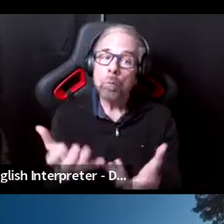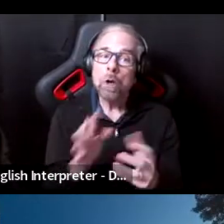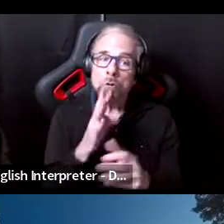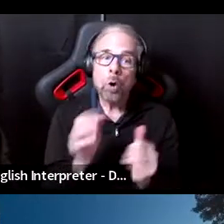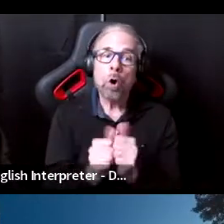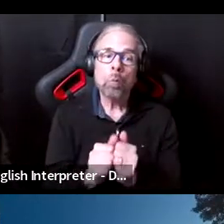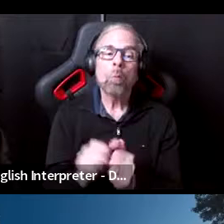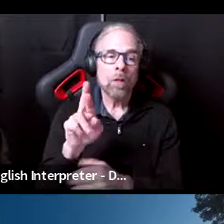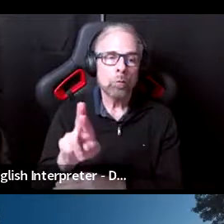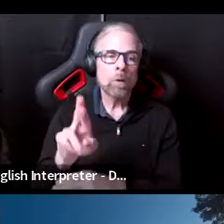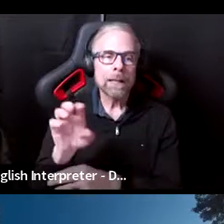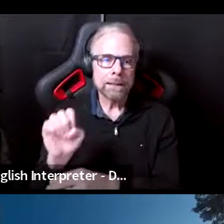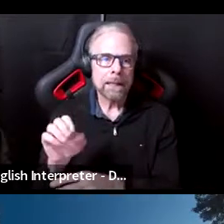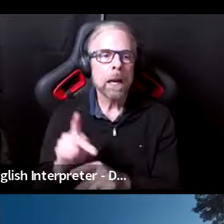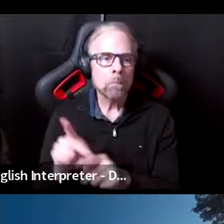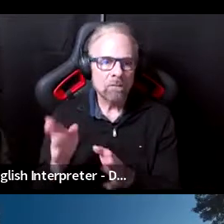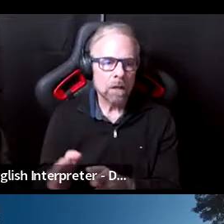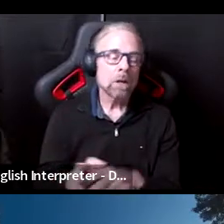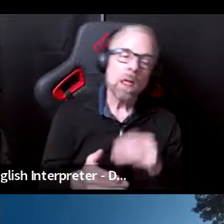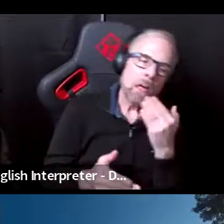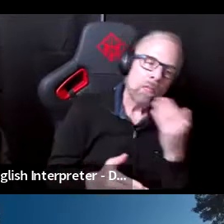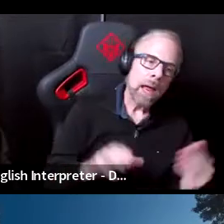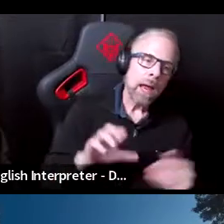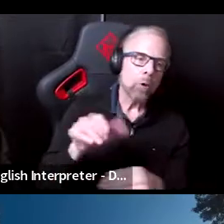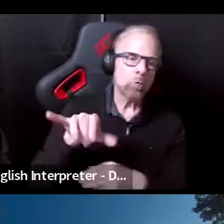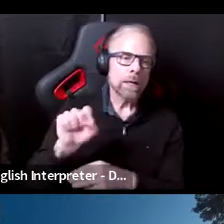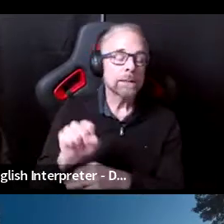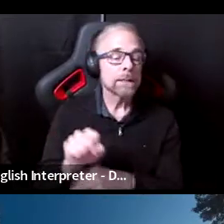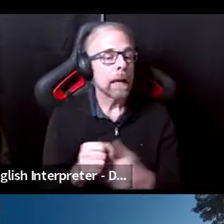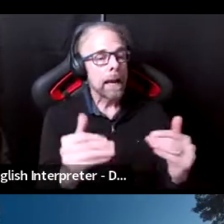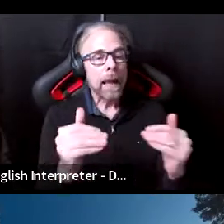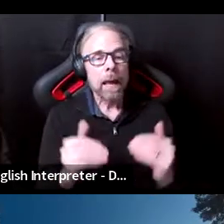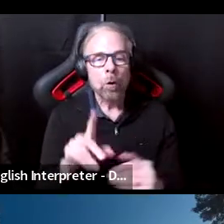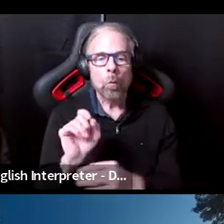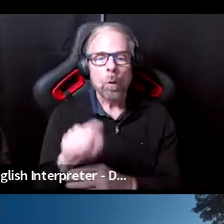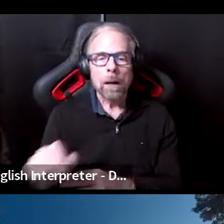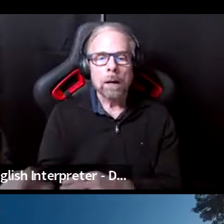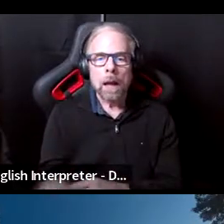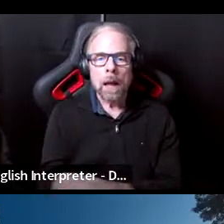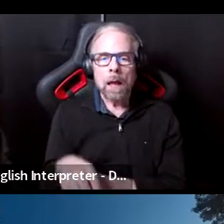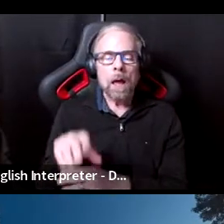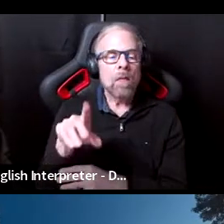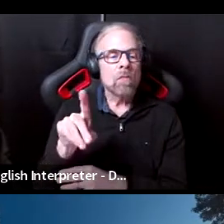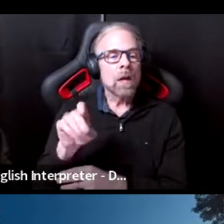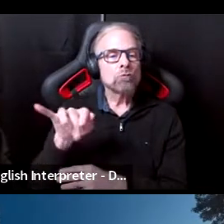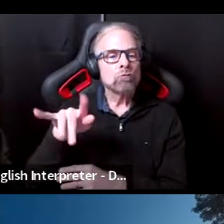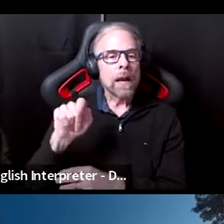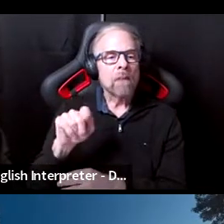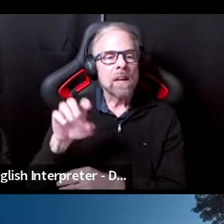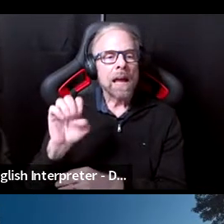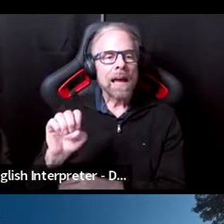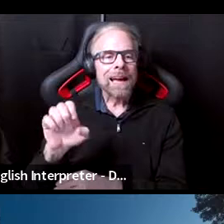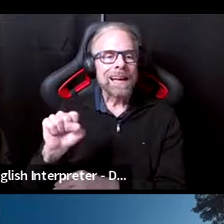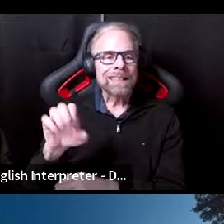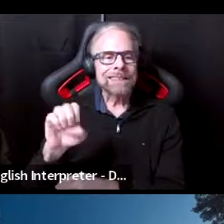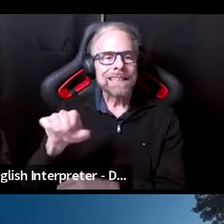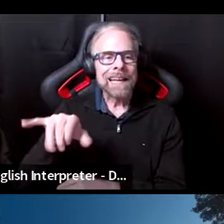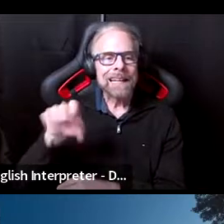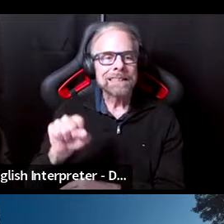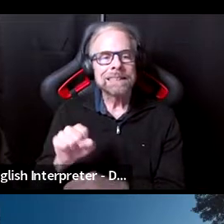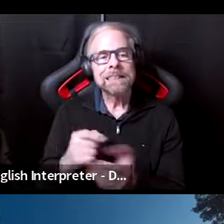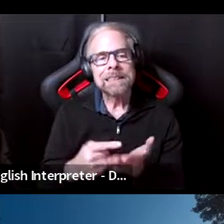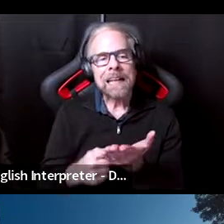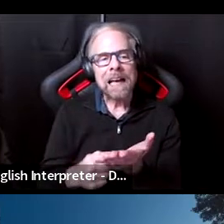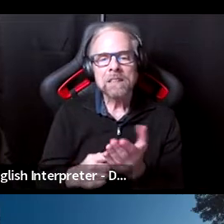Thank you, Chris. Our next question. The draft SEIS discusses construction phasing